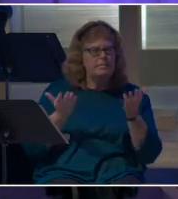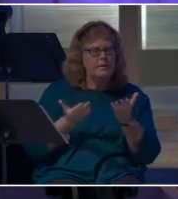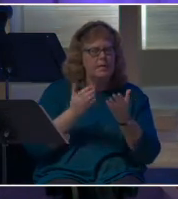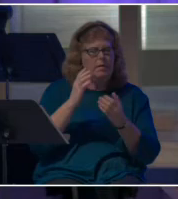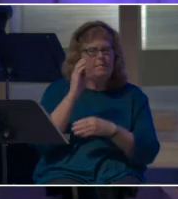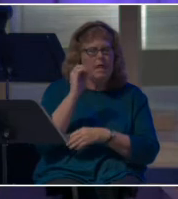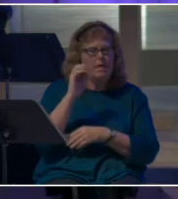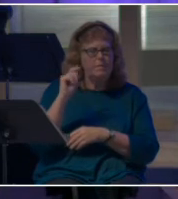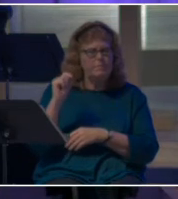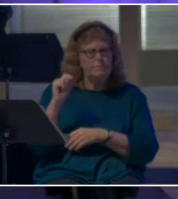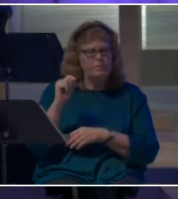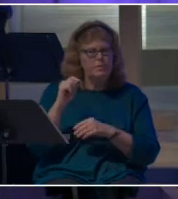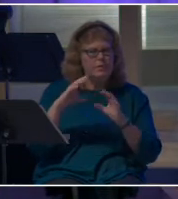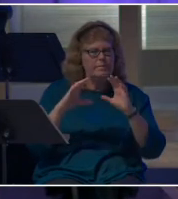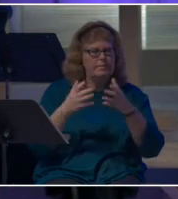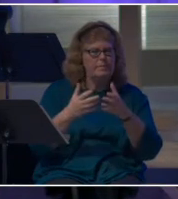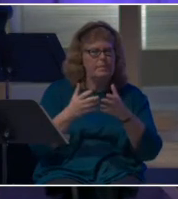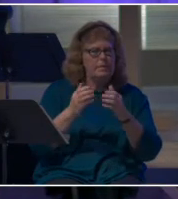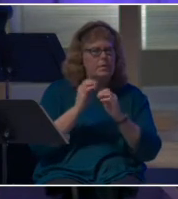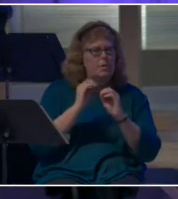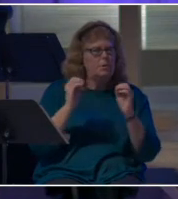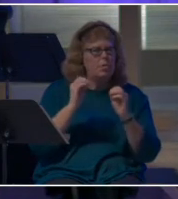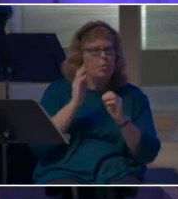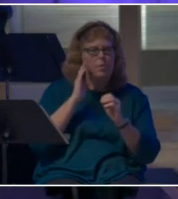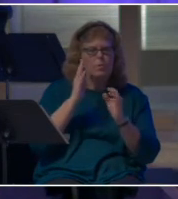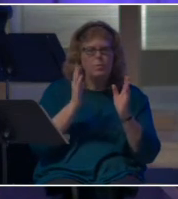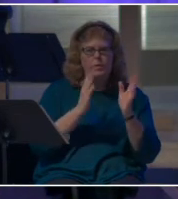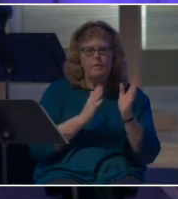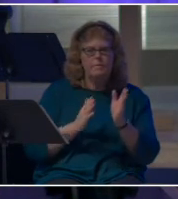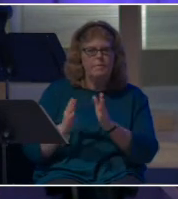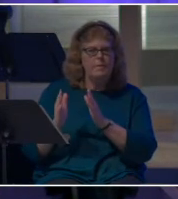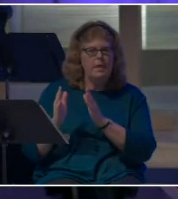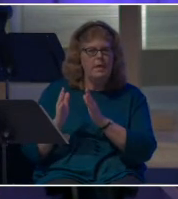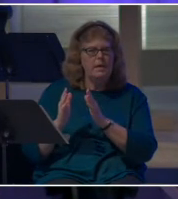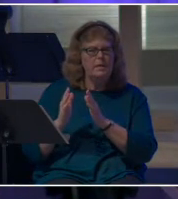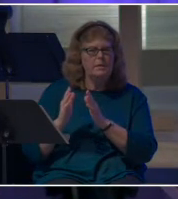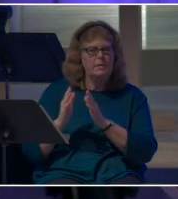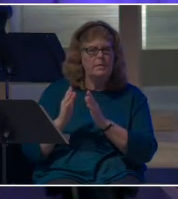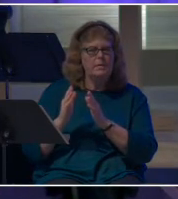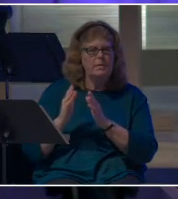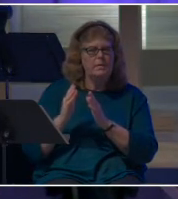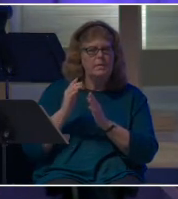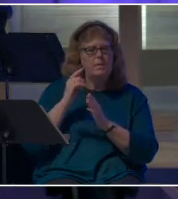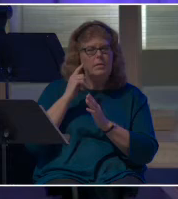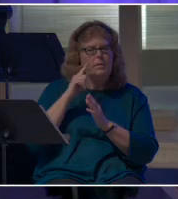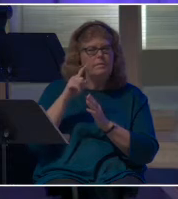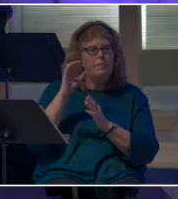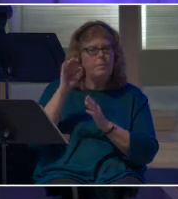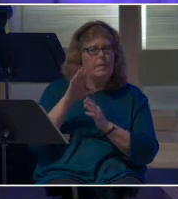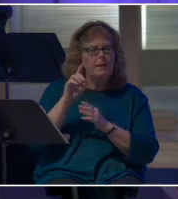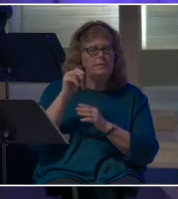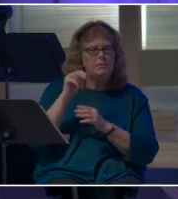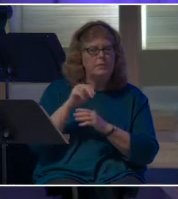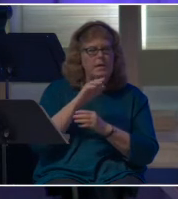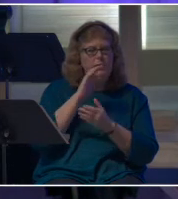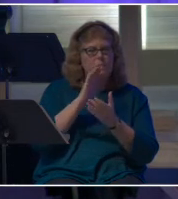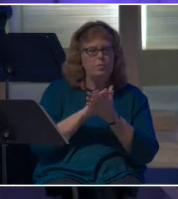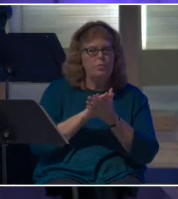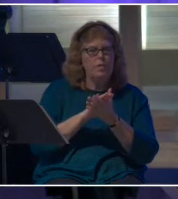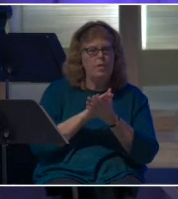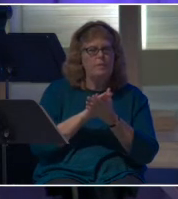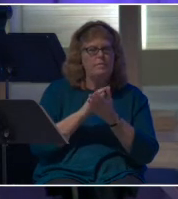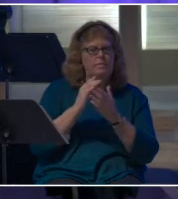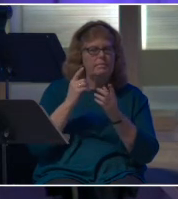Tree. Nobody would have planned that for Pastor Dan and Cynthia to reach